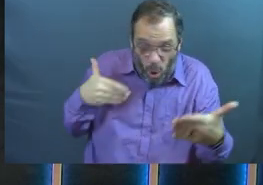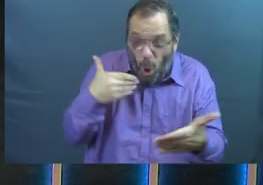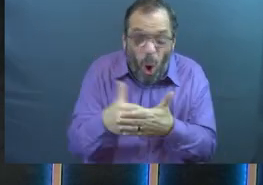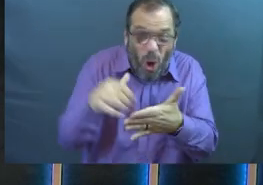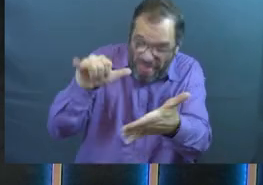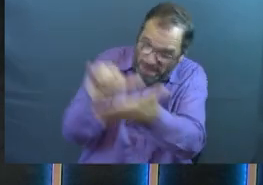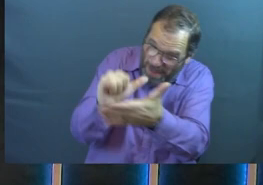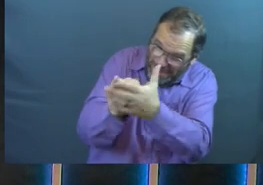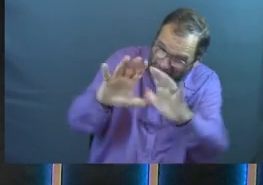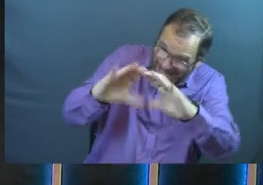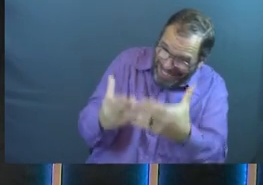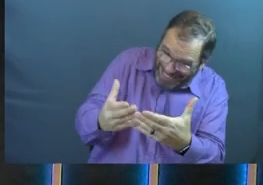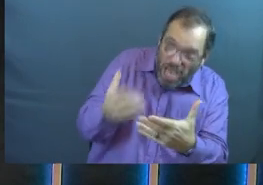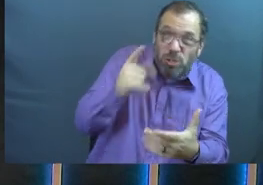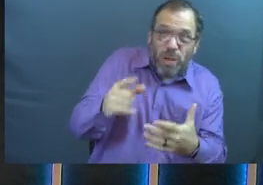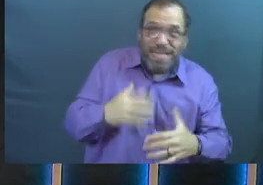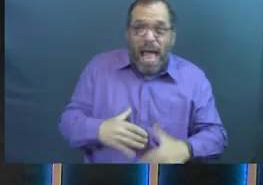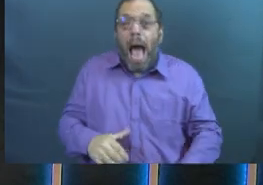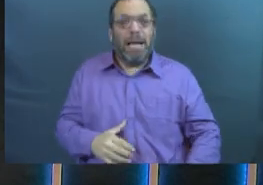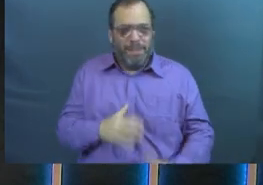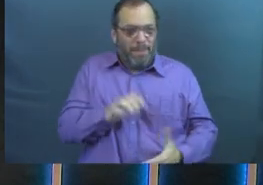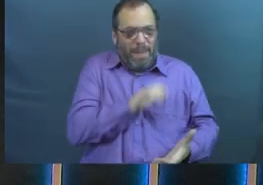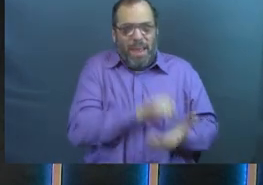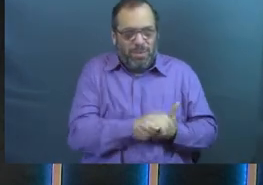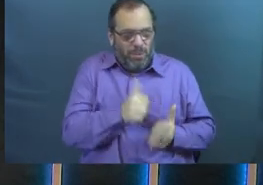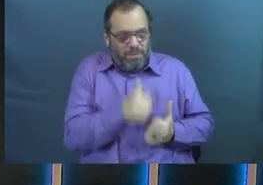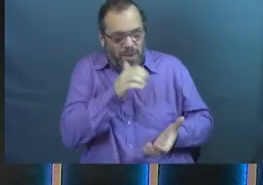all that impossibility, you're trying to have a marriage.